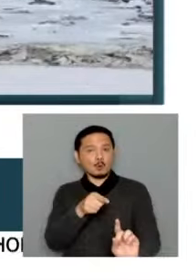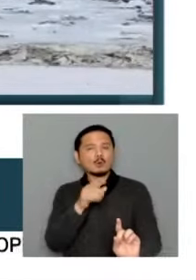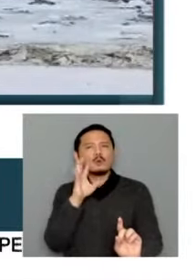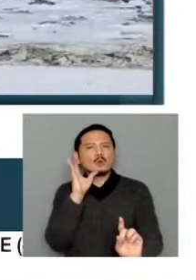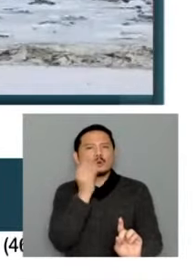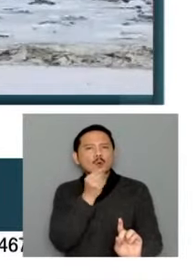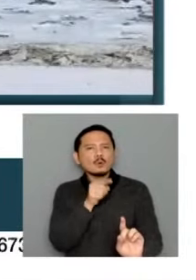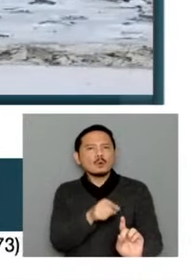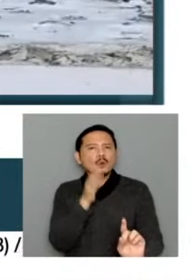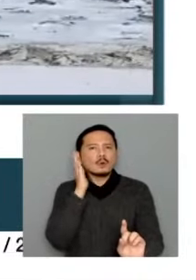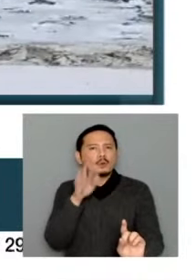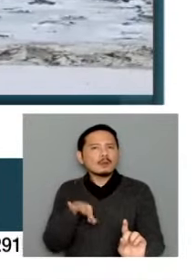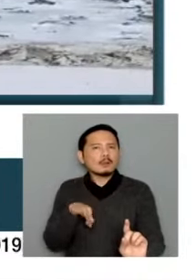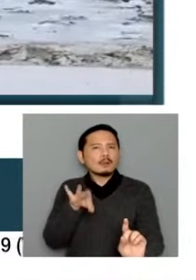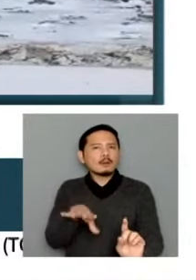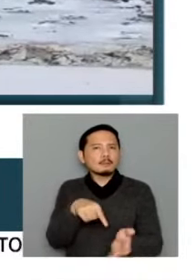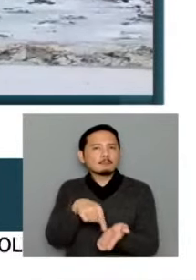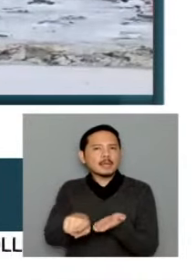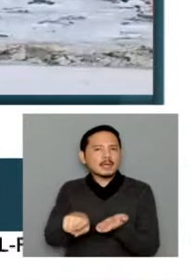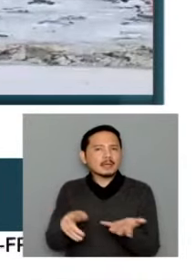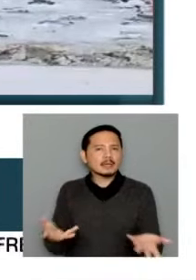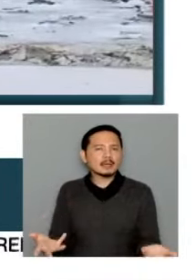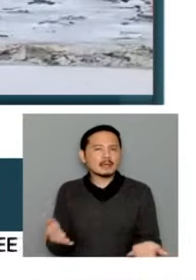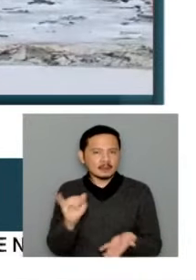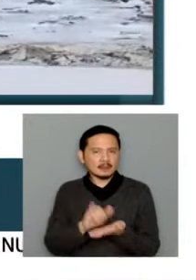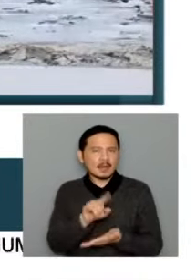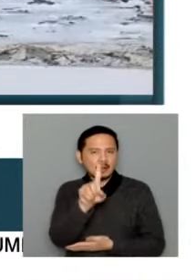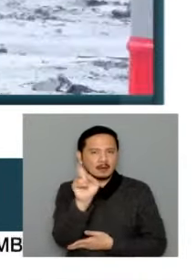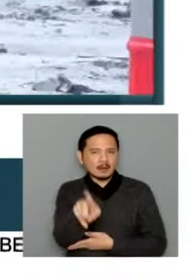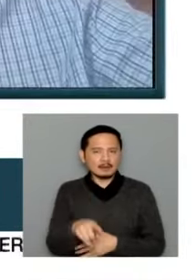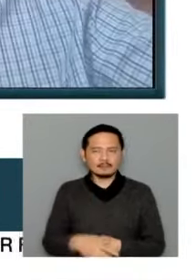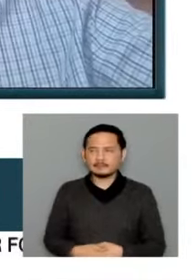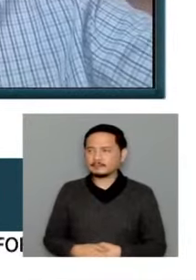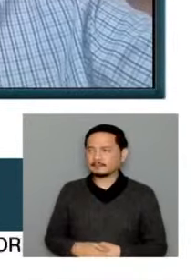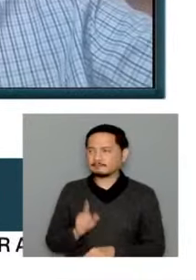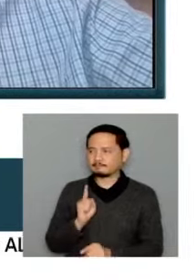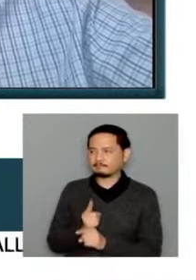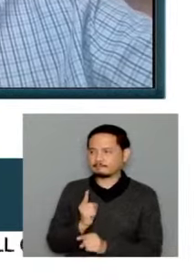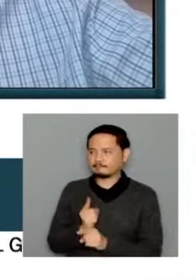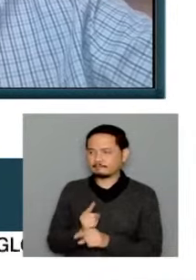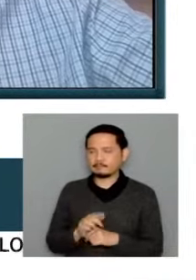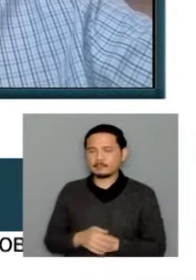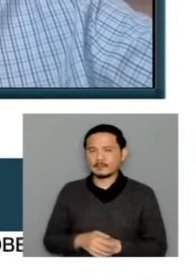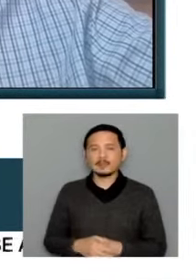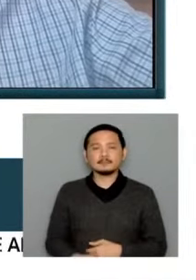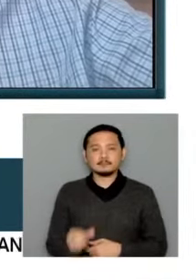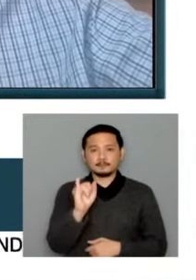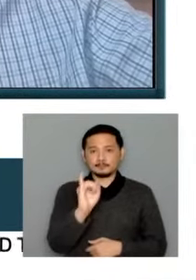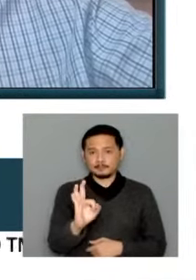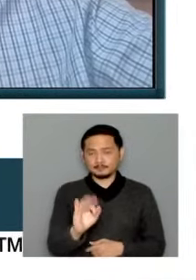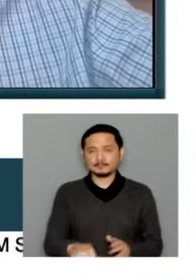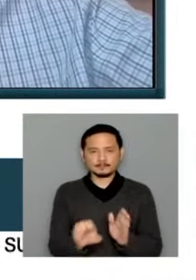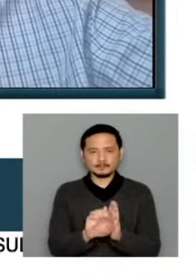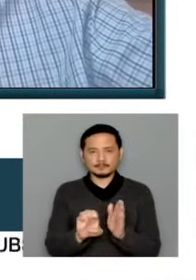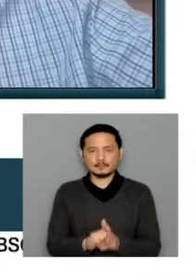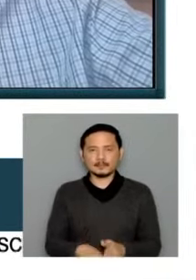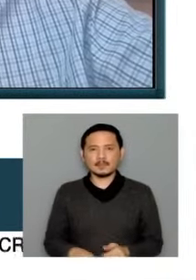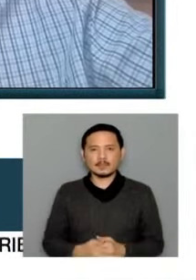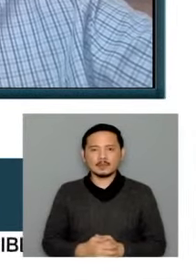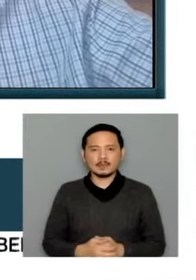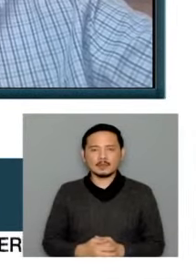tab? Correct. Right. And another question here is, what if the employment isn't breached? What